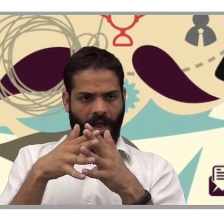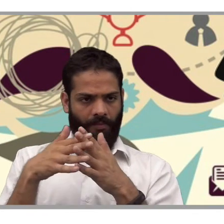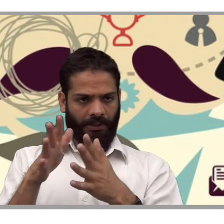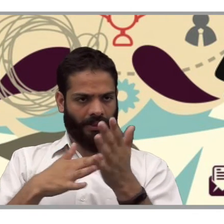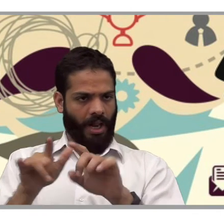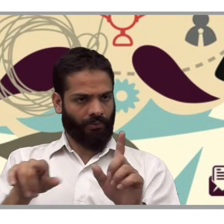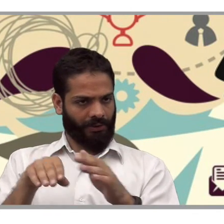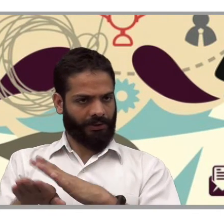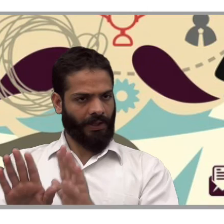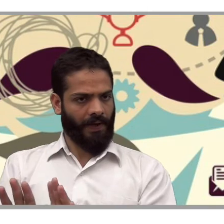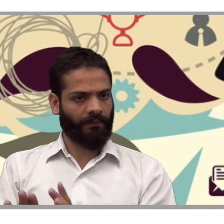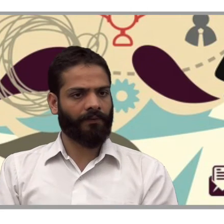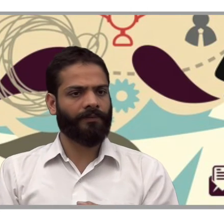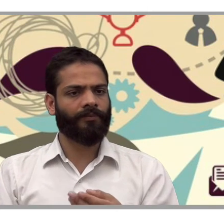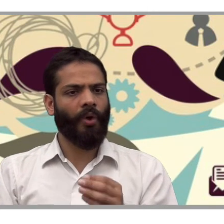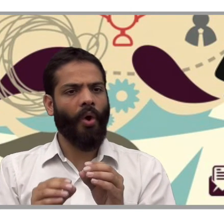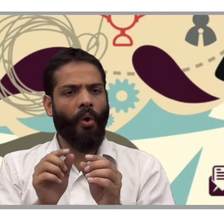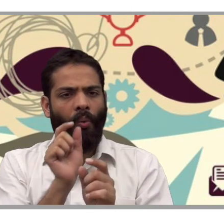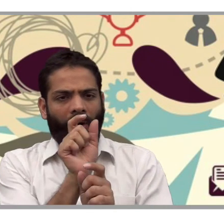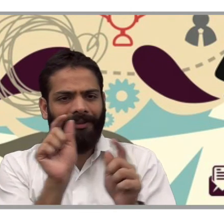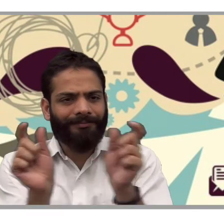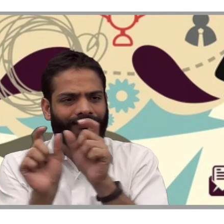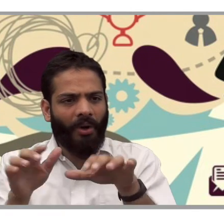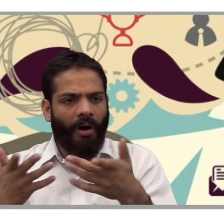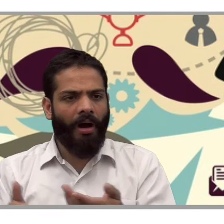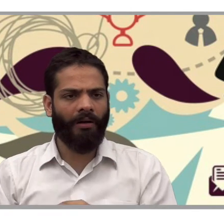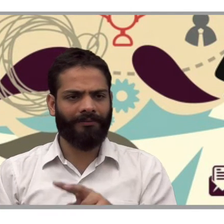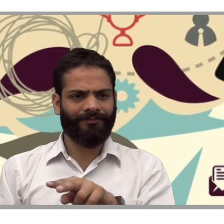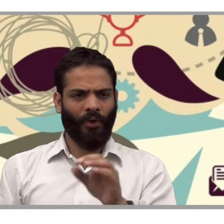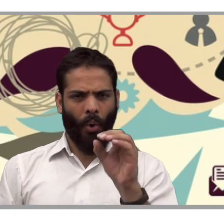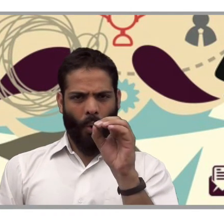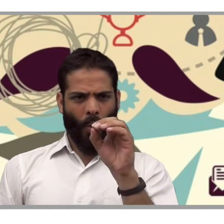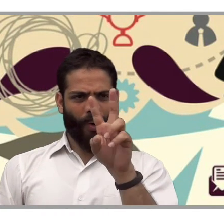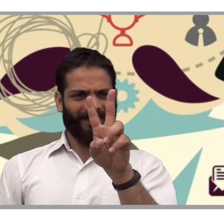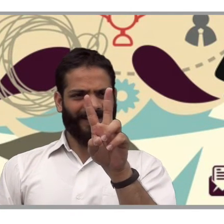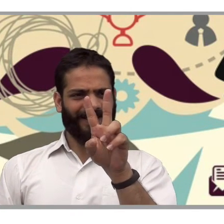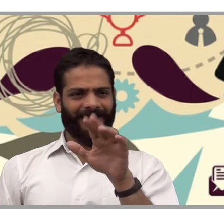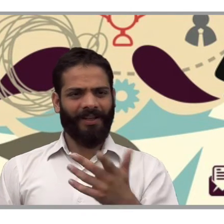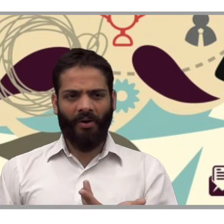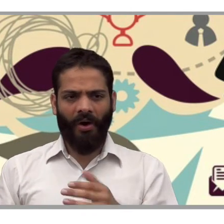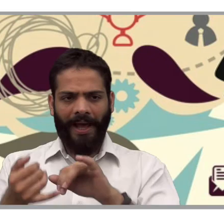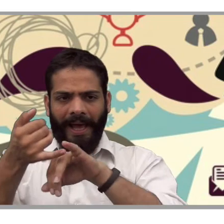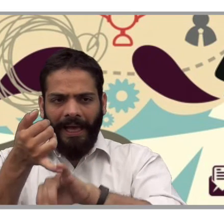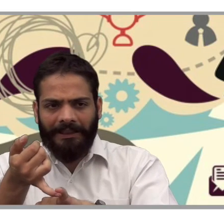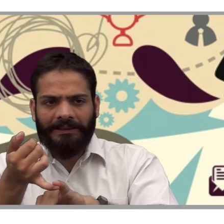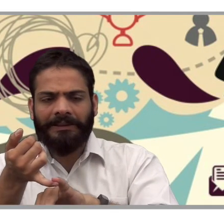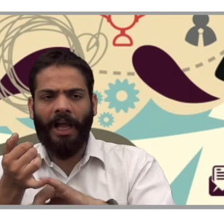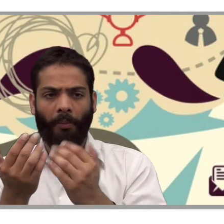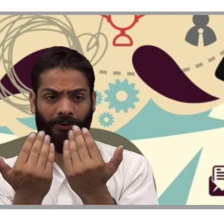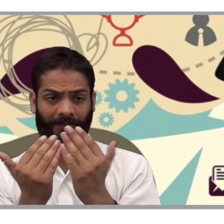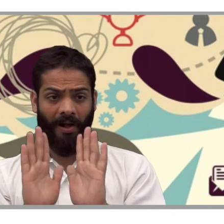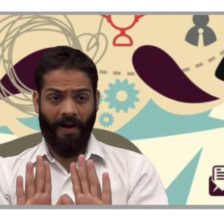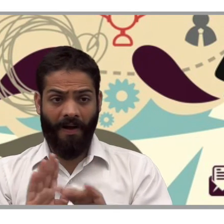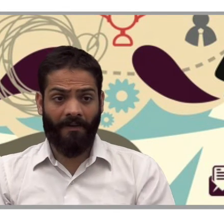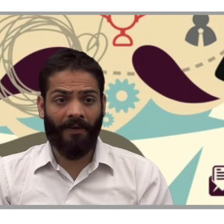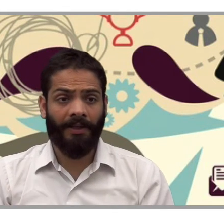In addition to these orders, ASL has constructions in which a verb appears twice with aspectual